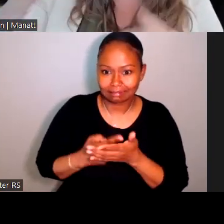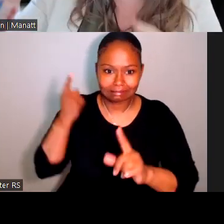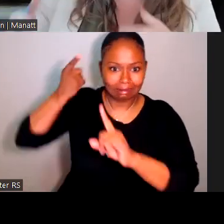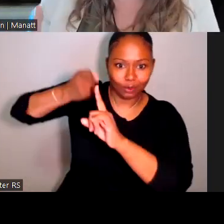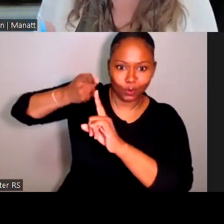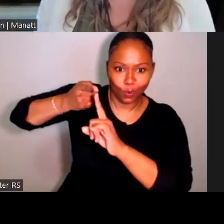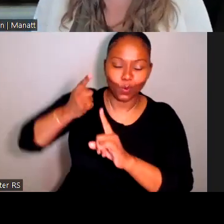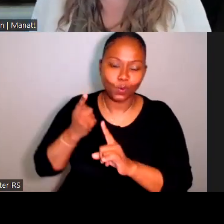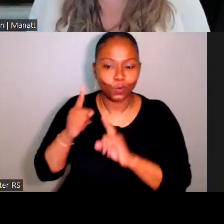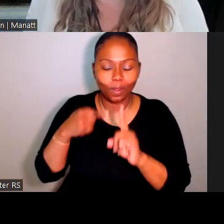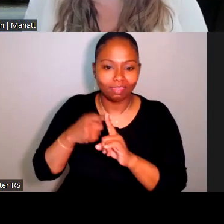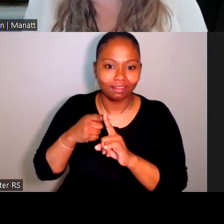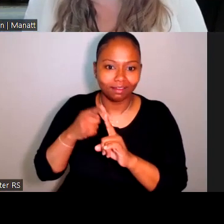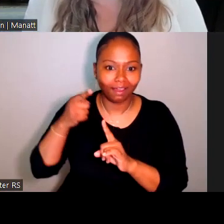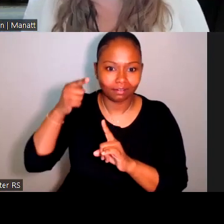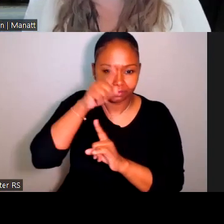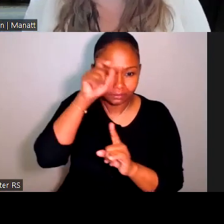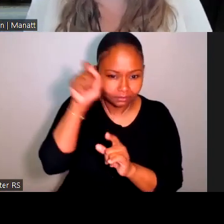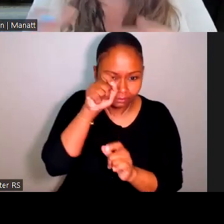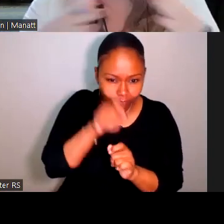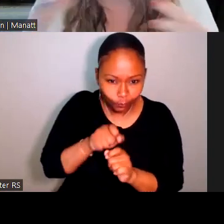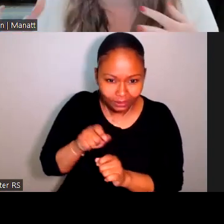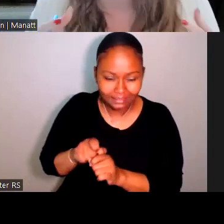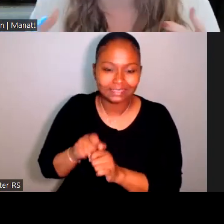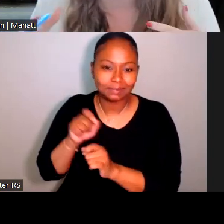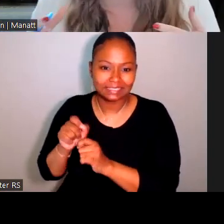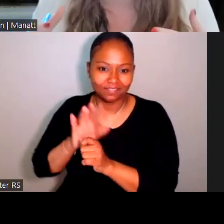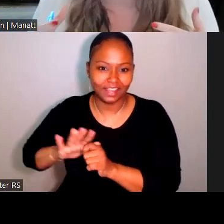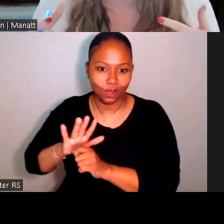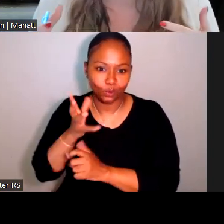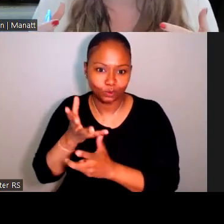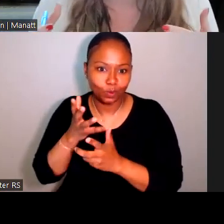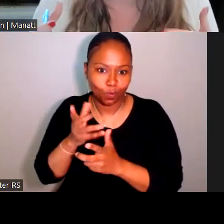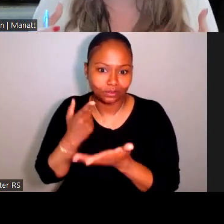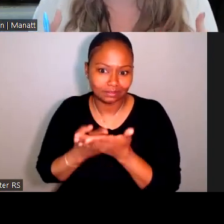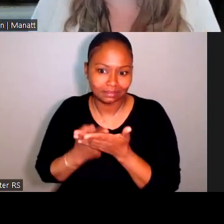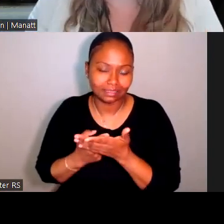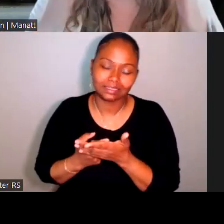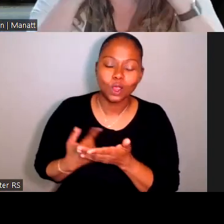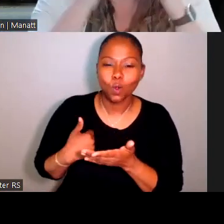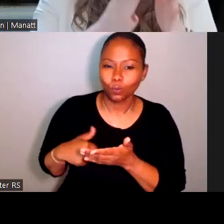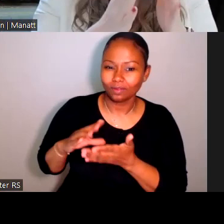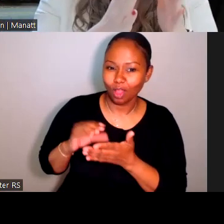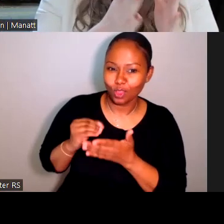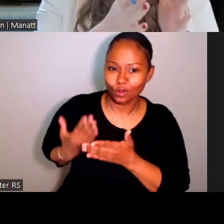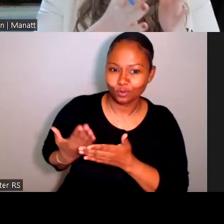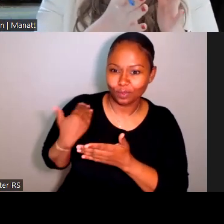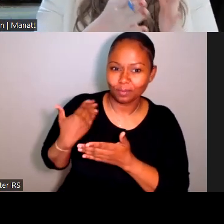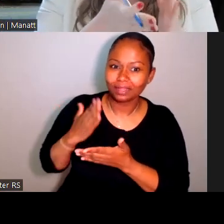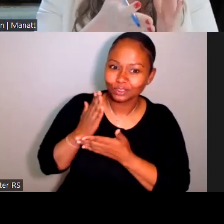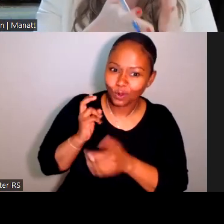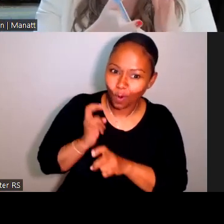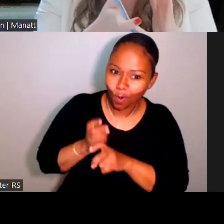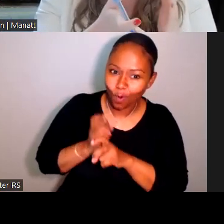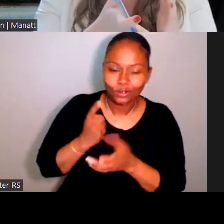focus in specific areas, because I think, we found in past conversations, it can be hard to talk about one isolated element of